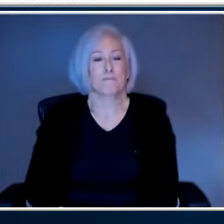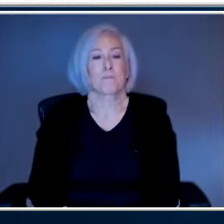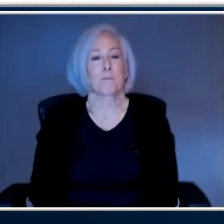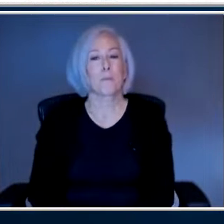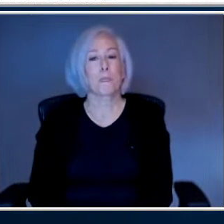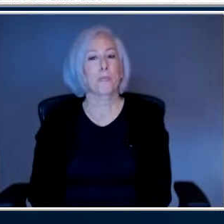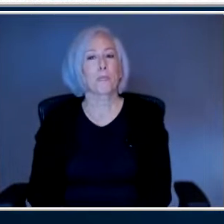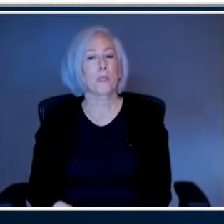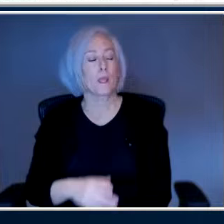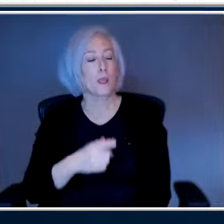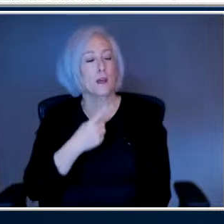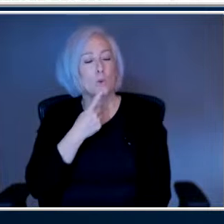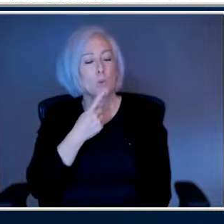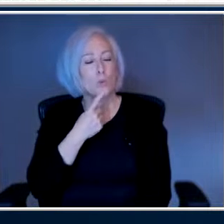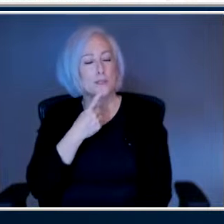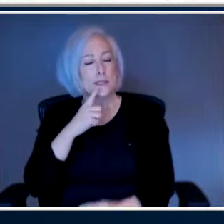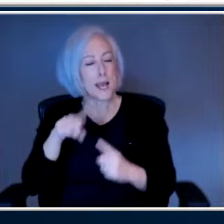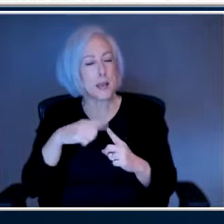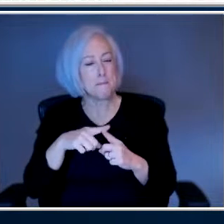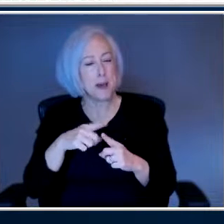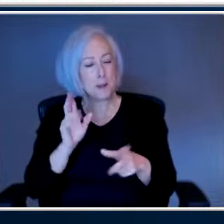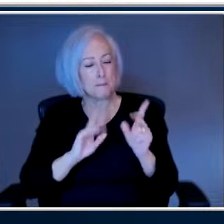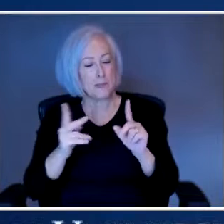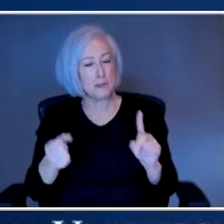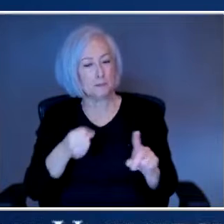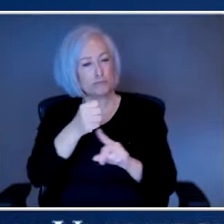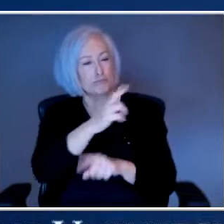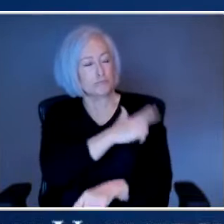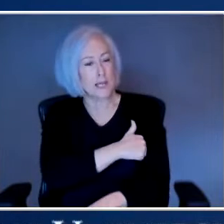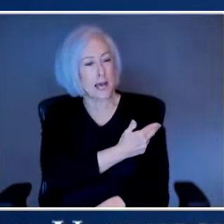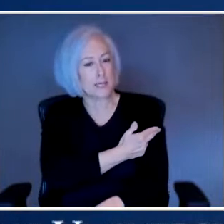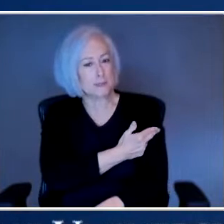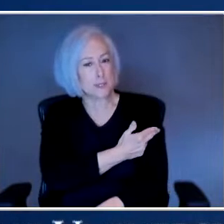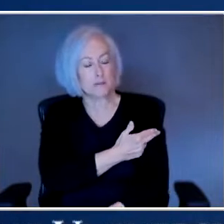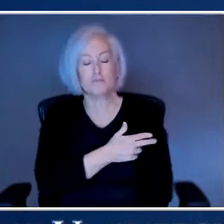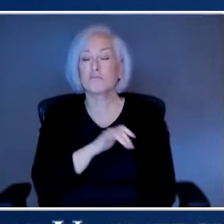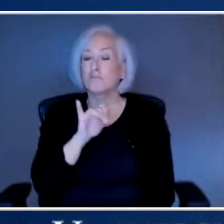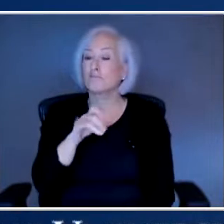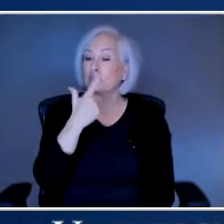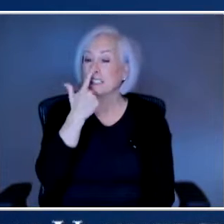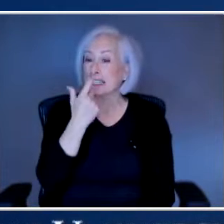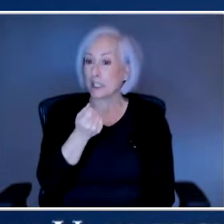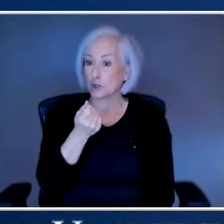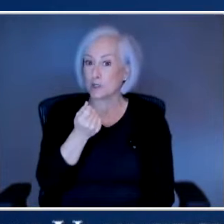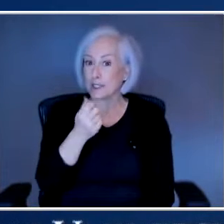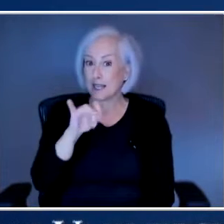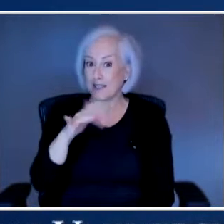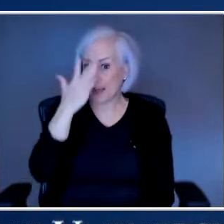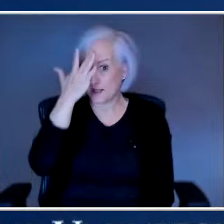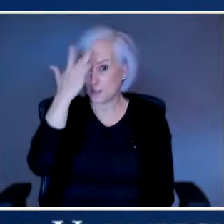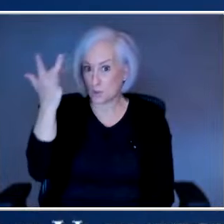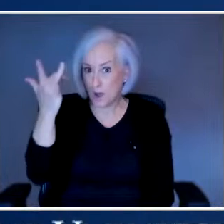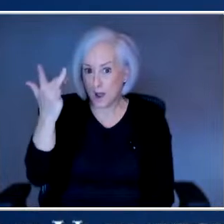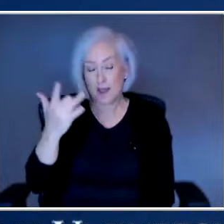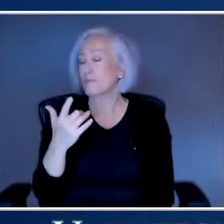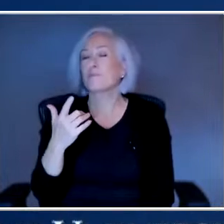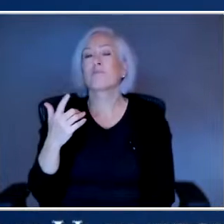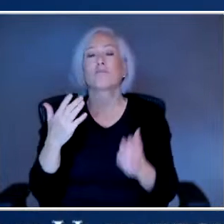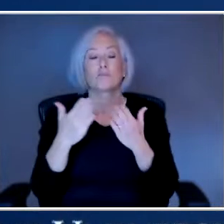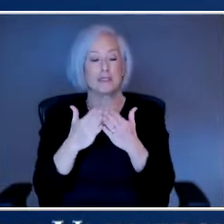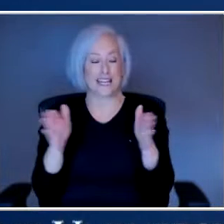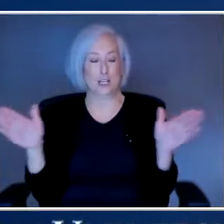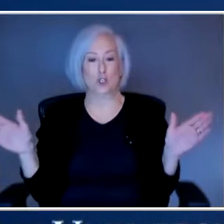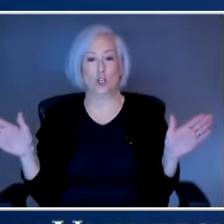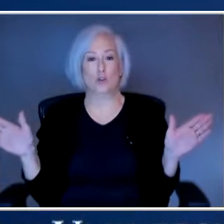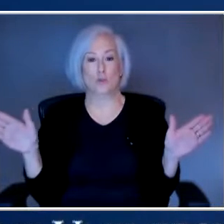about hospitalizations? Yeah, so this is interesting. I think part of this is also why. So first of all, overall for the respiratory